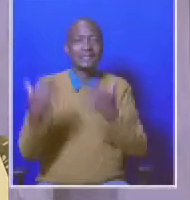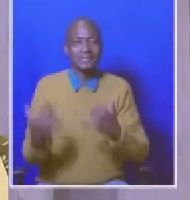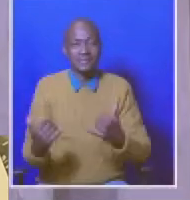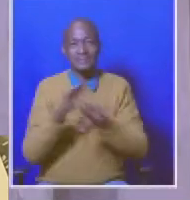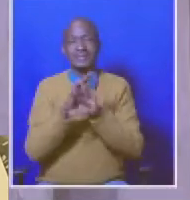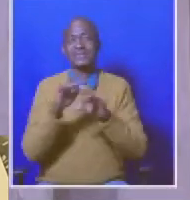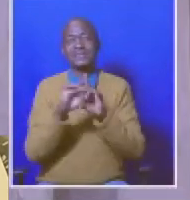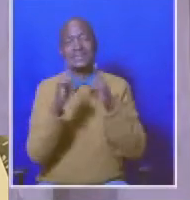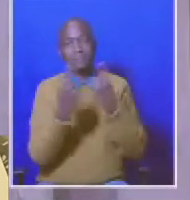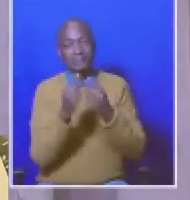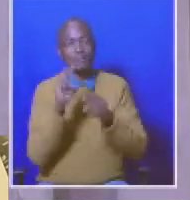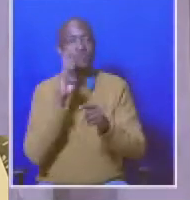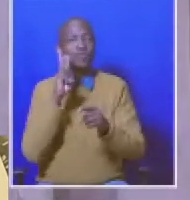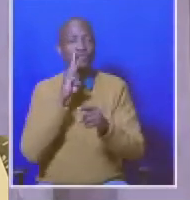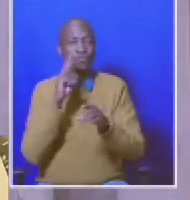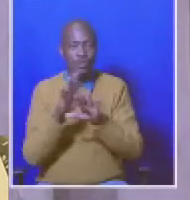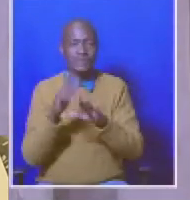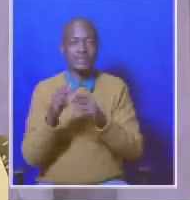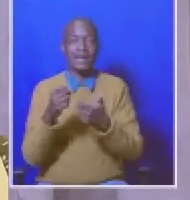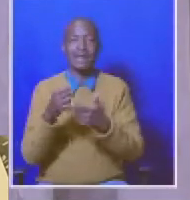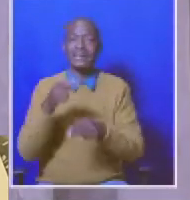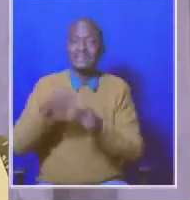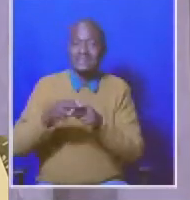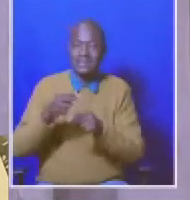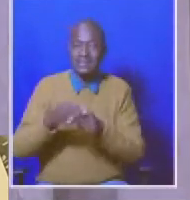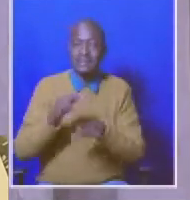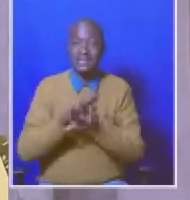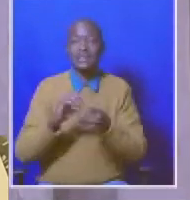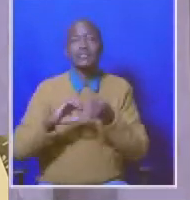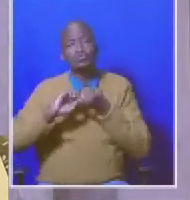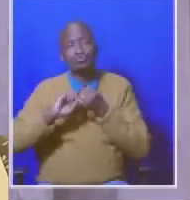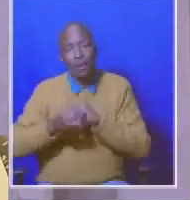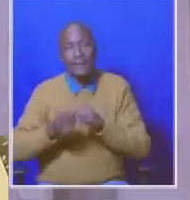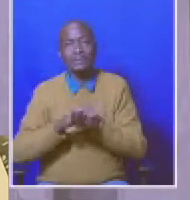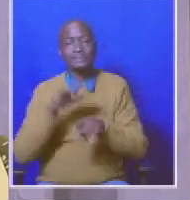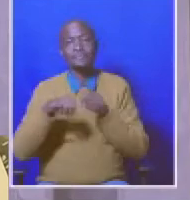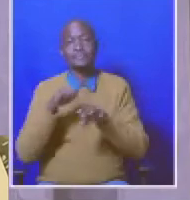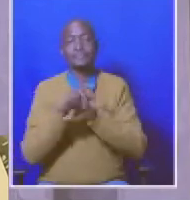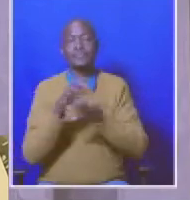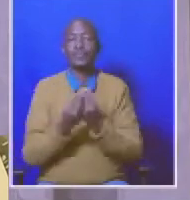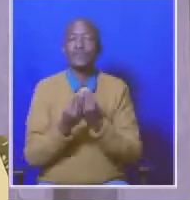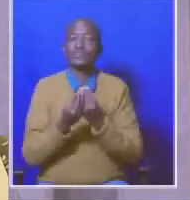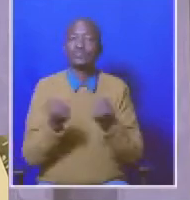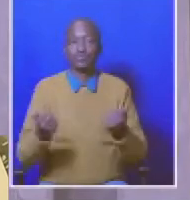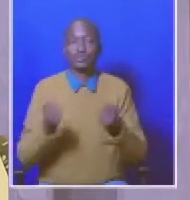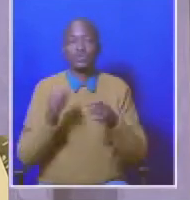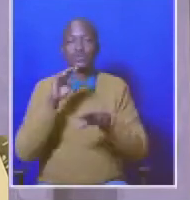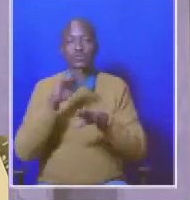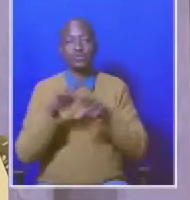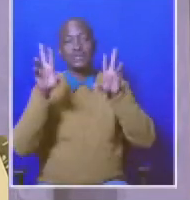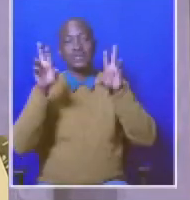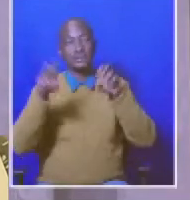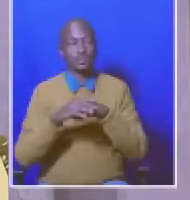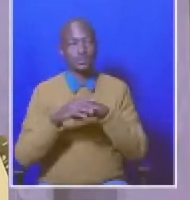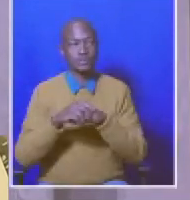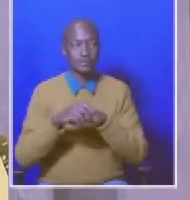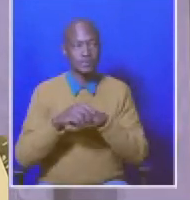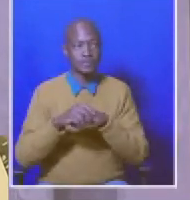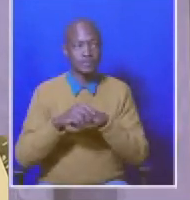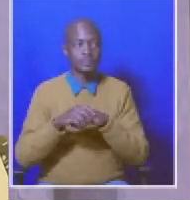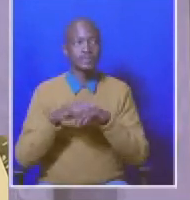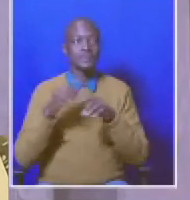Water and Sanitation, in an attempt to find solutions on this matter.